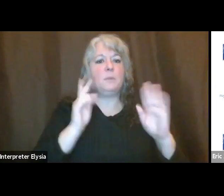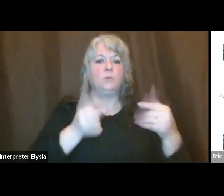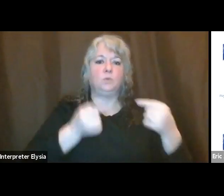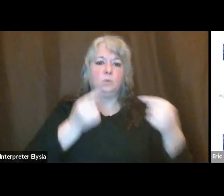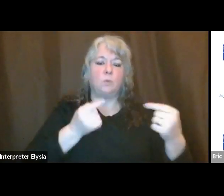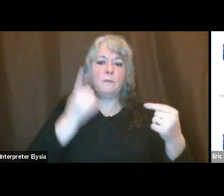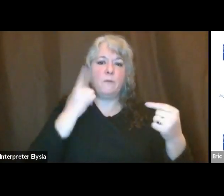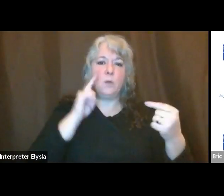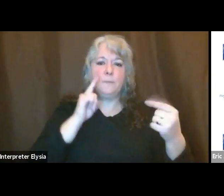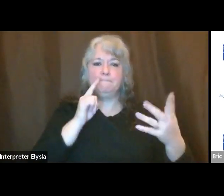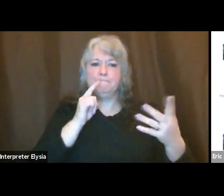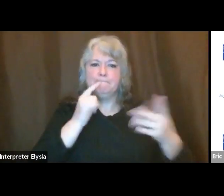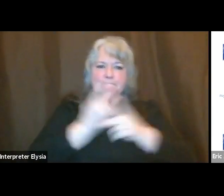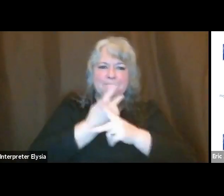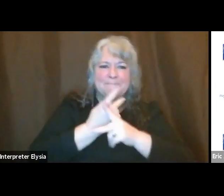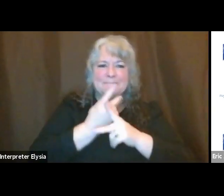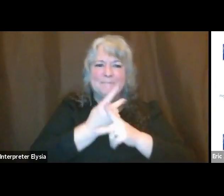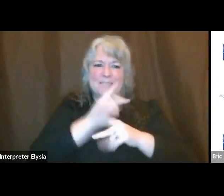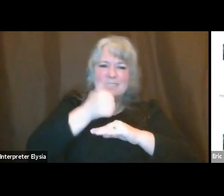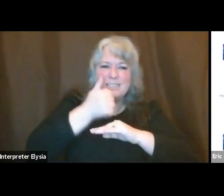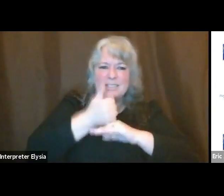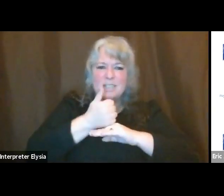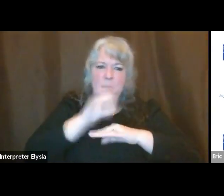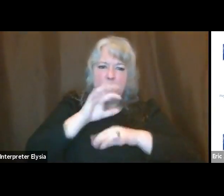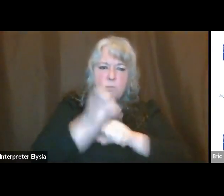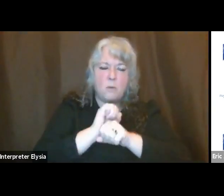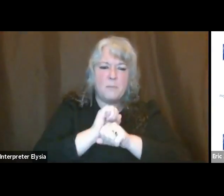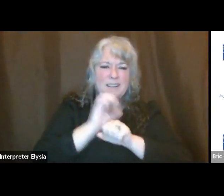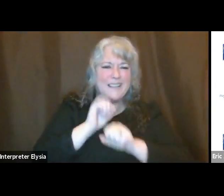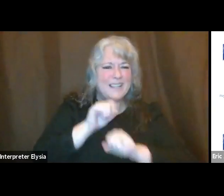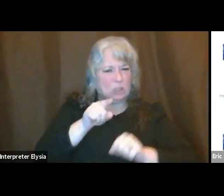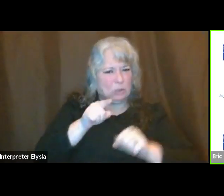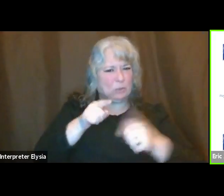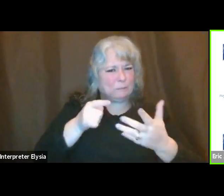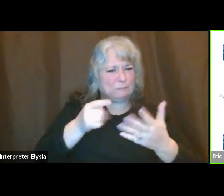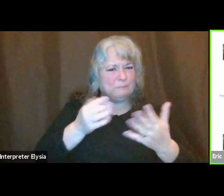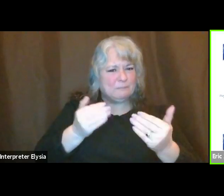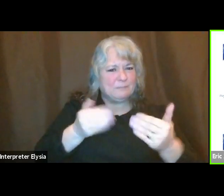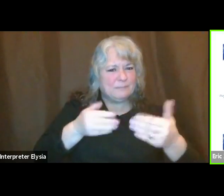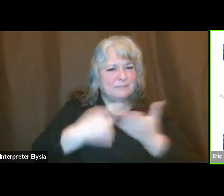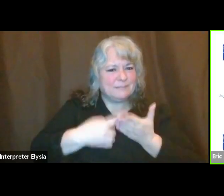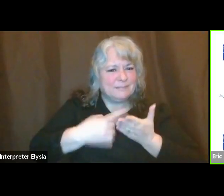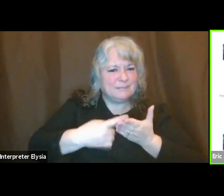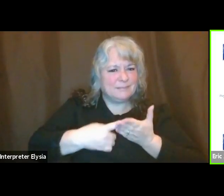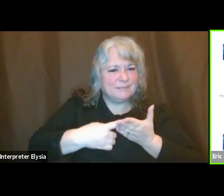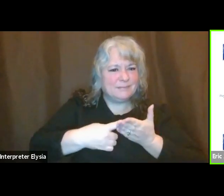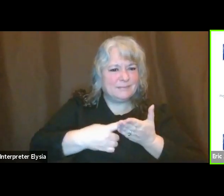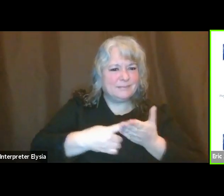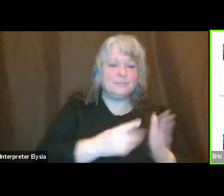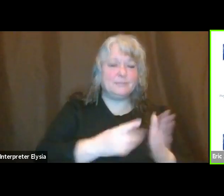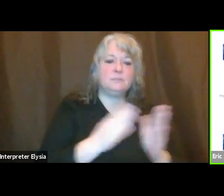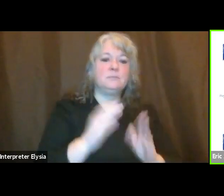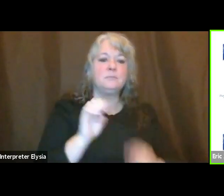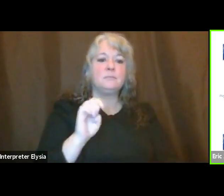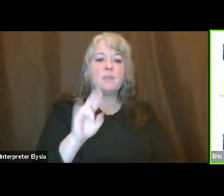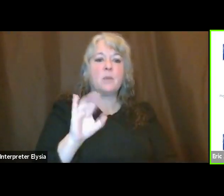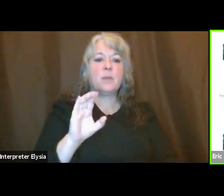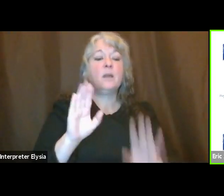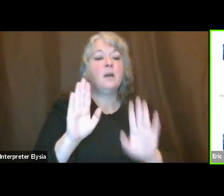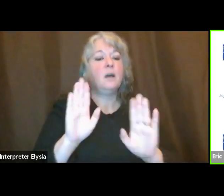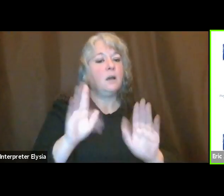track down an appointment. Can you address that? Just a couple of things, please. Don't double book